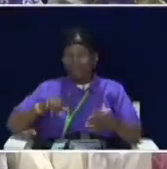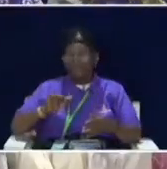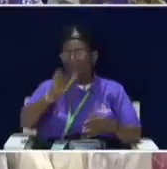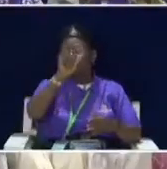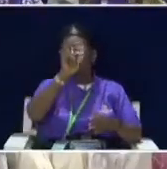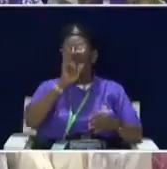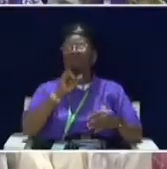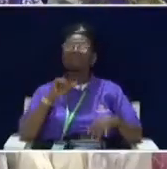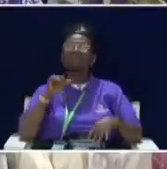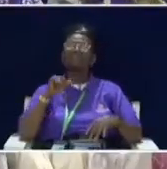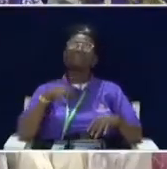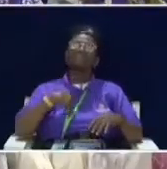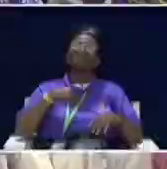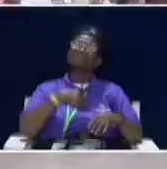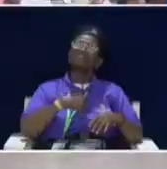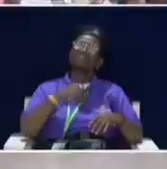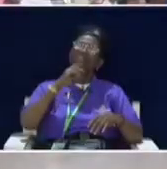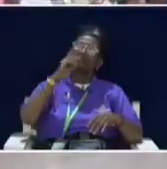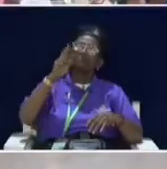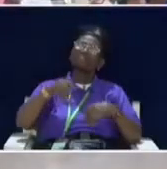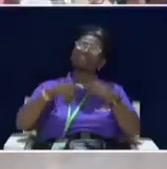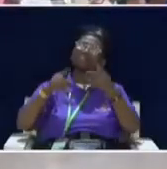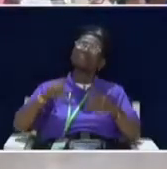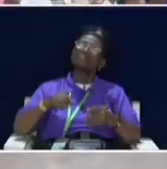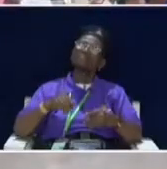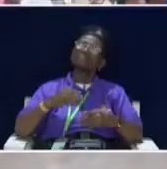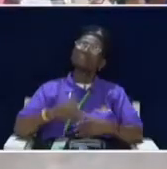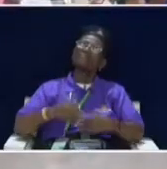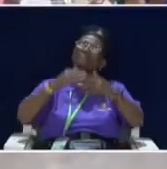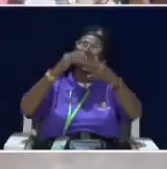We're going further still.